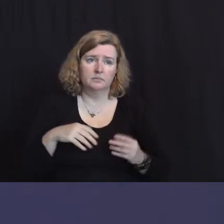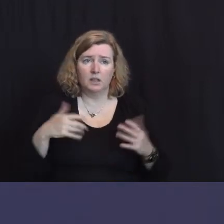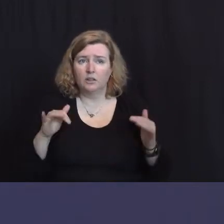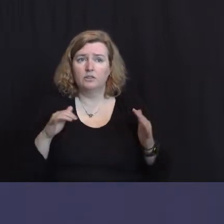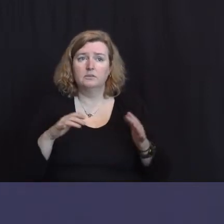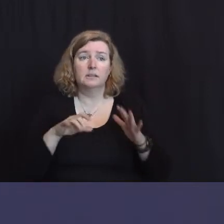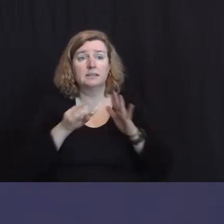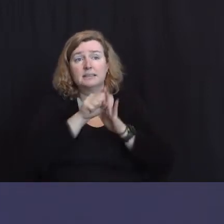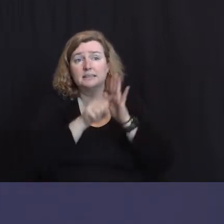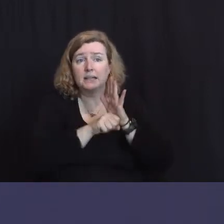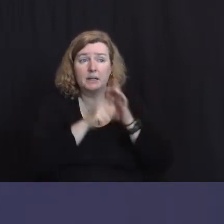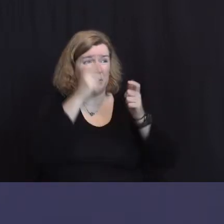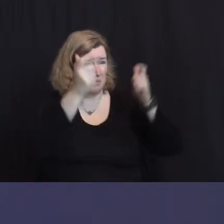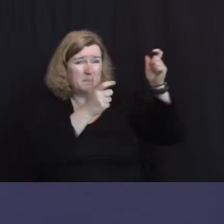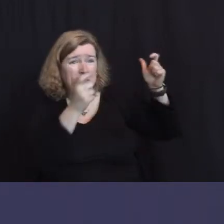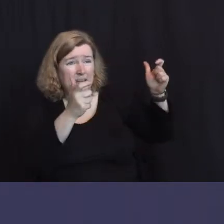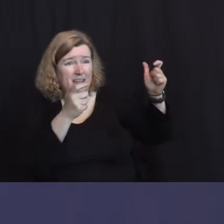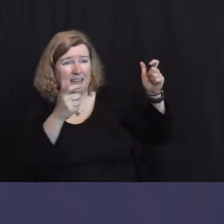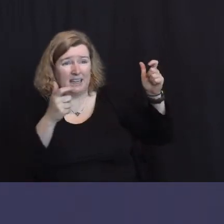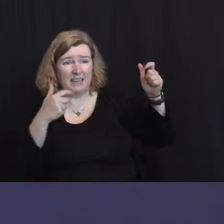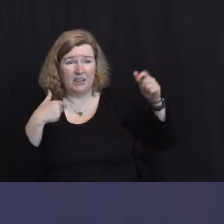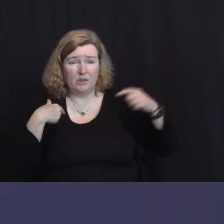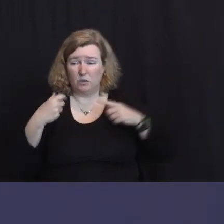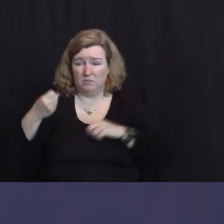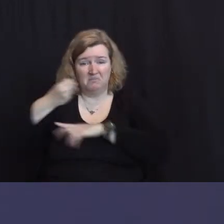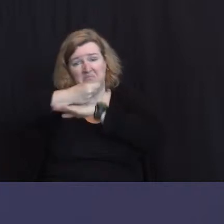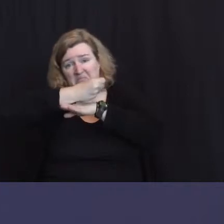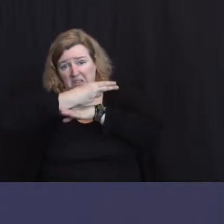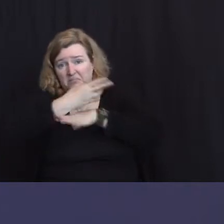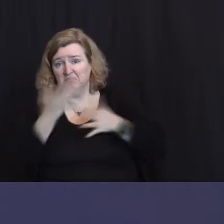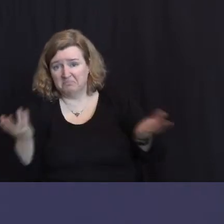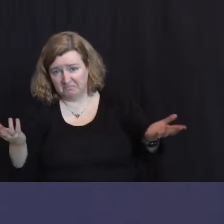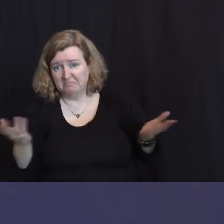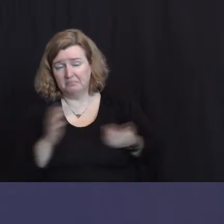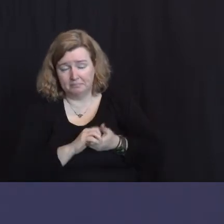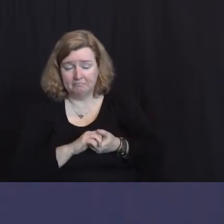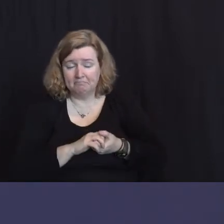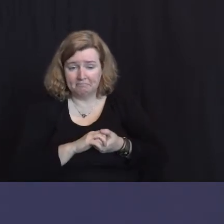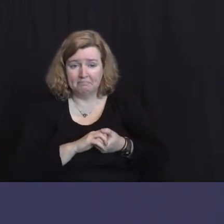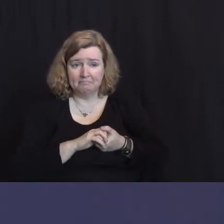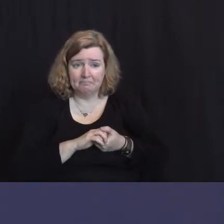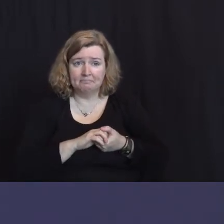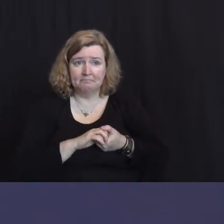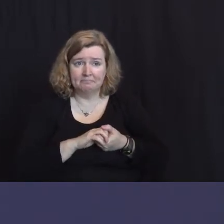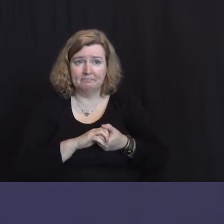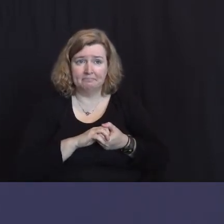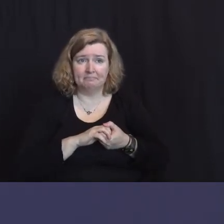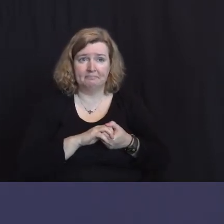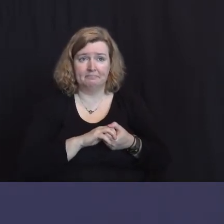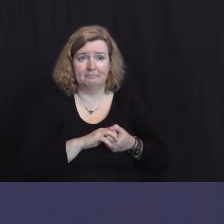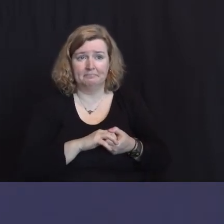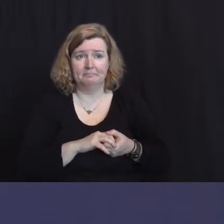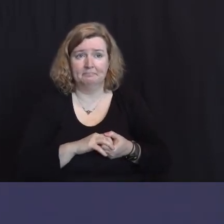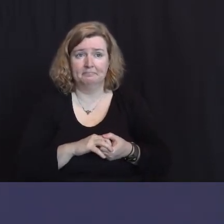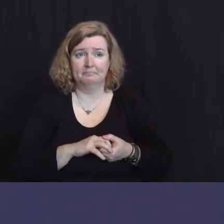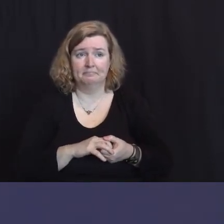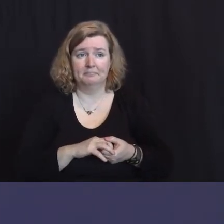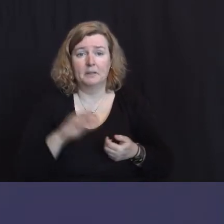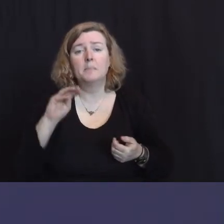by ourselves on that top 10 list. That doesn't happen if you've got a lot of waste. So, Mahan, if you can help me follow